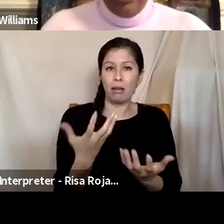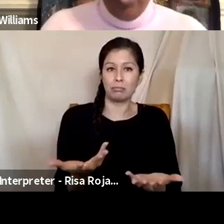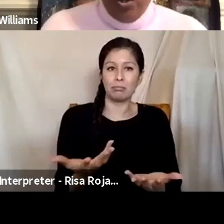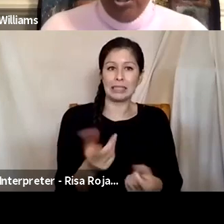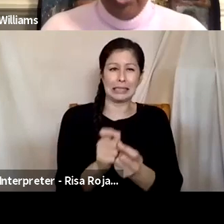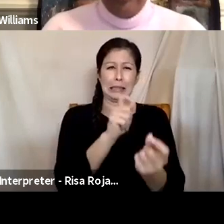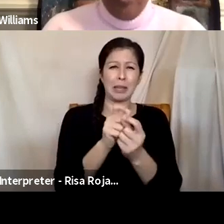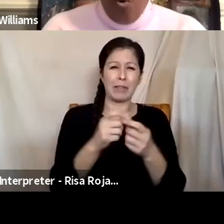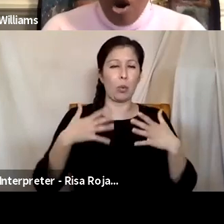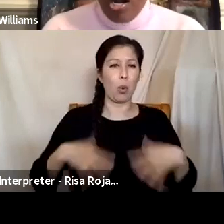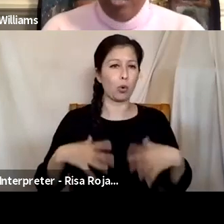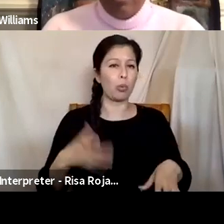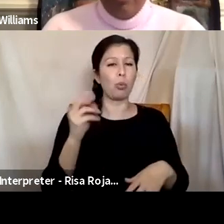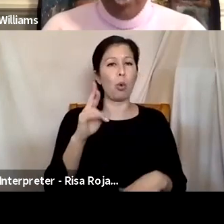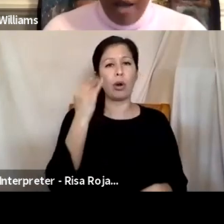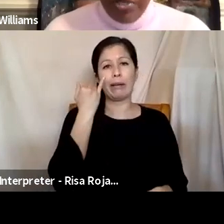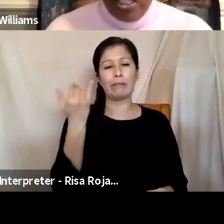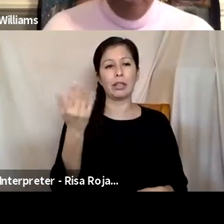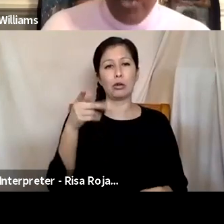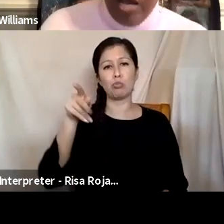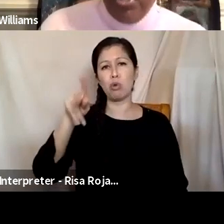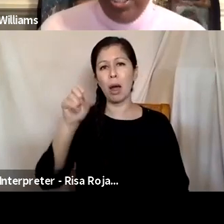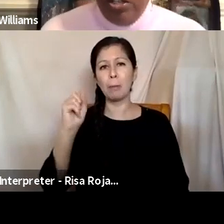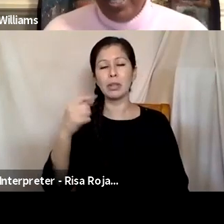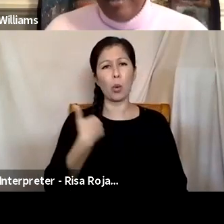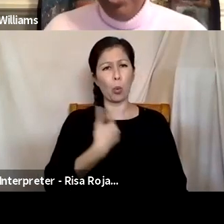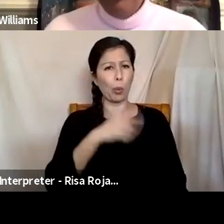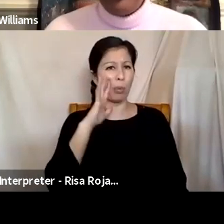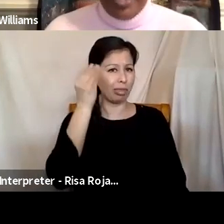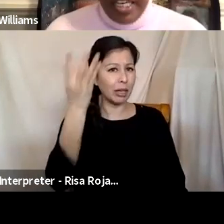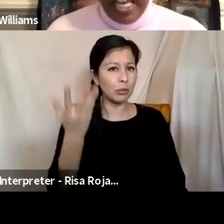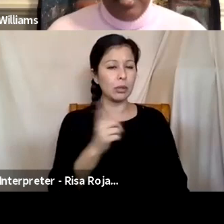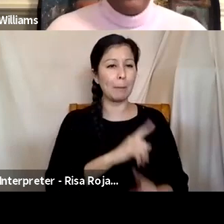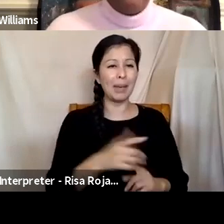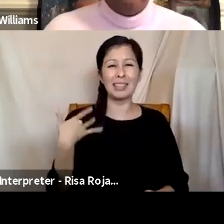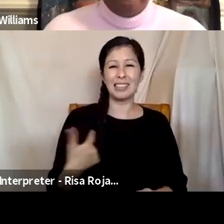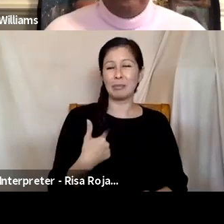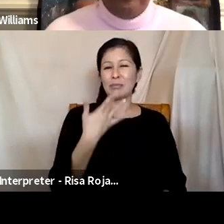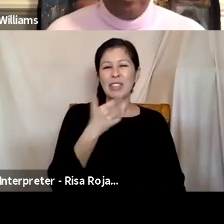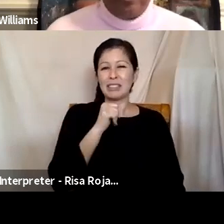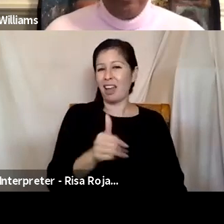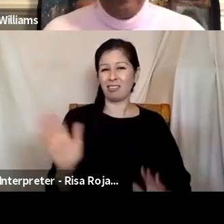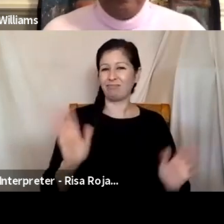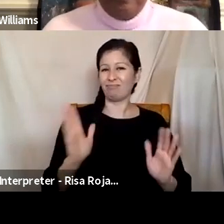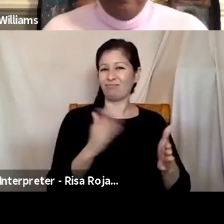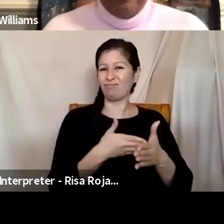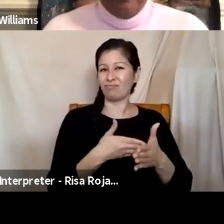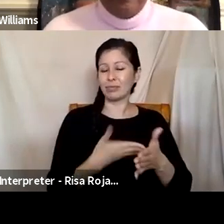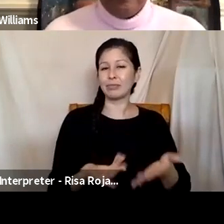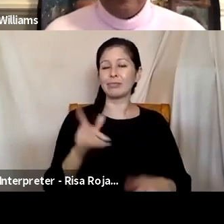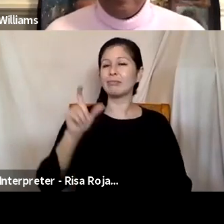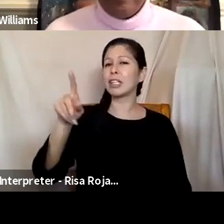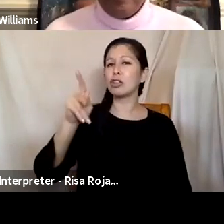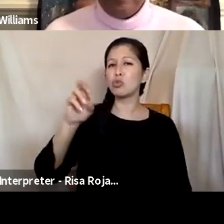a specific wardrobe or props to be used, but I'm usually against it. Okay. Krisha, how